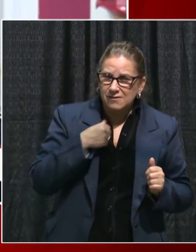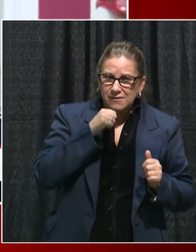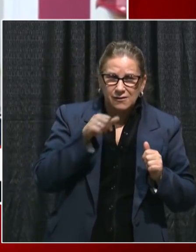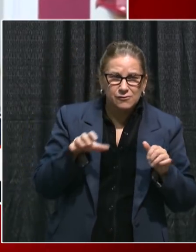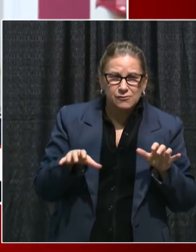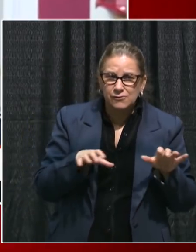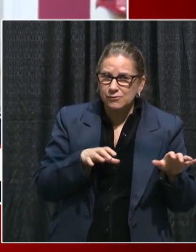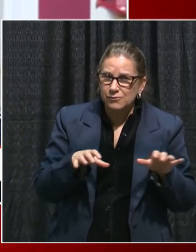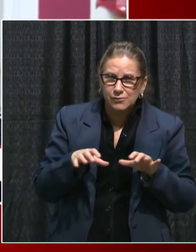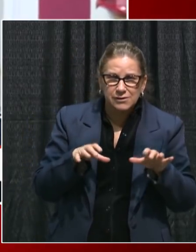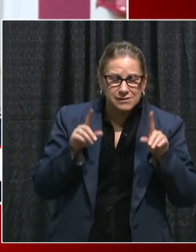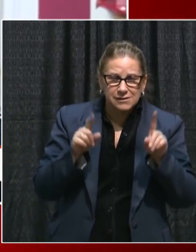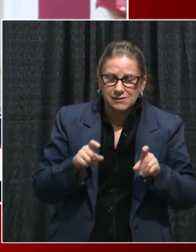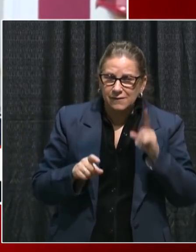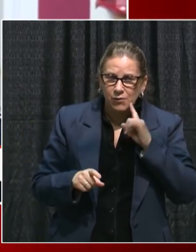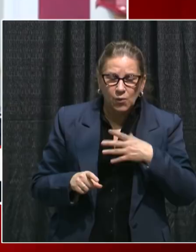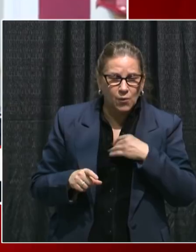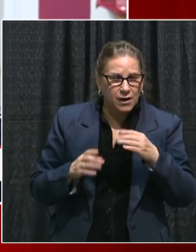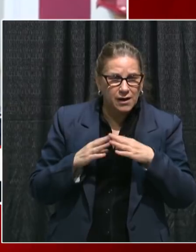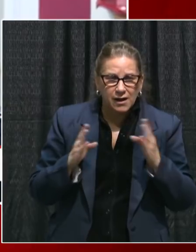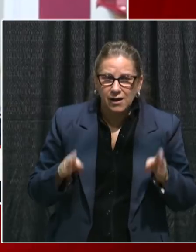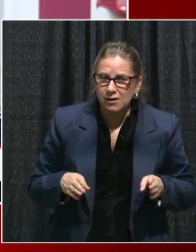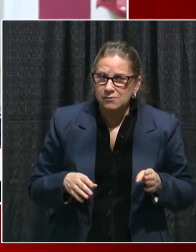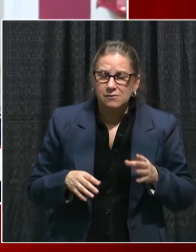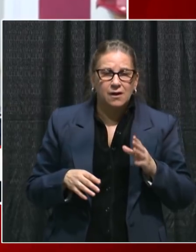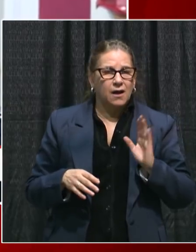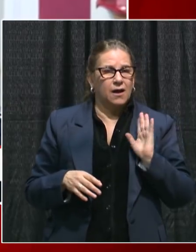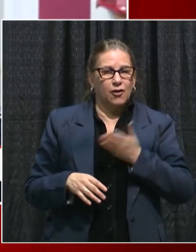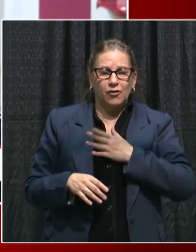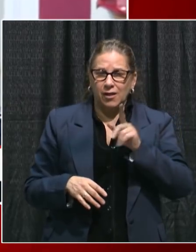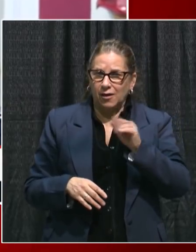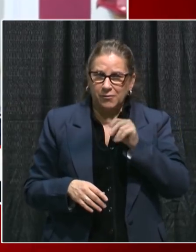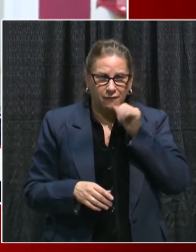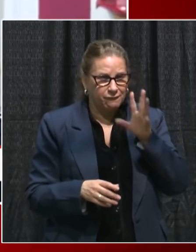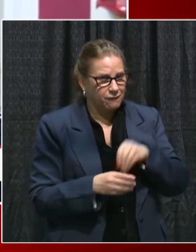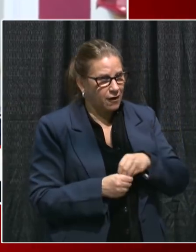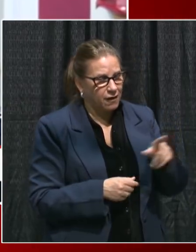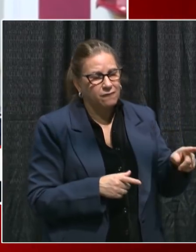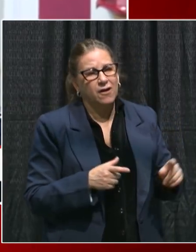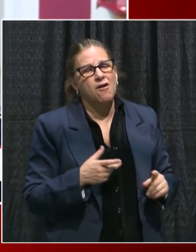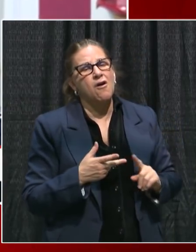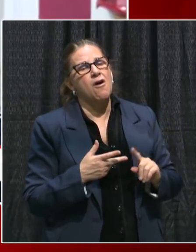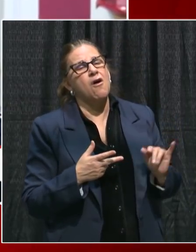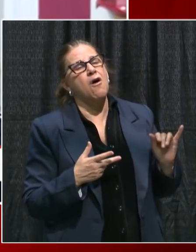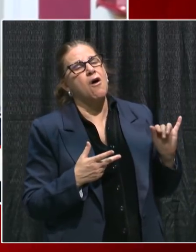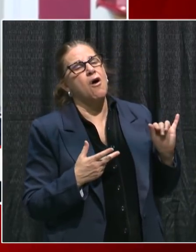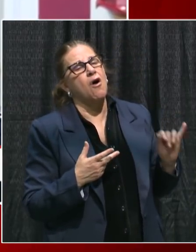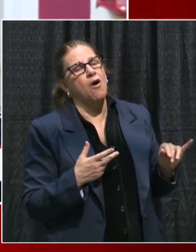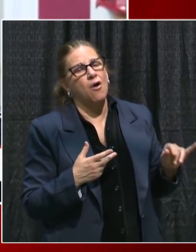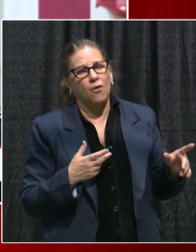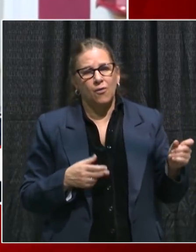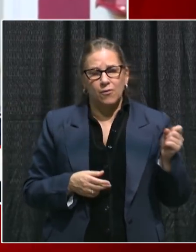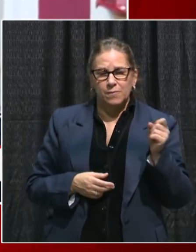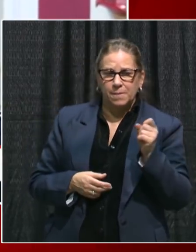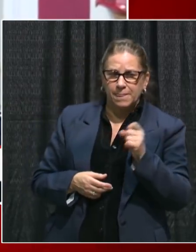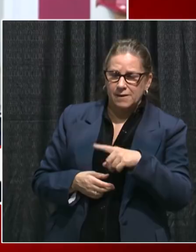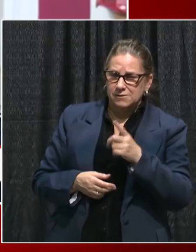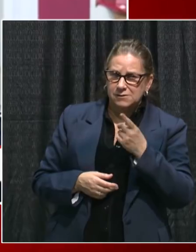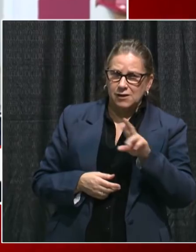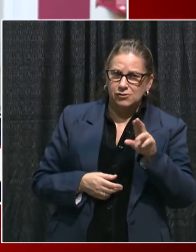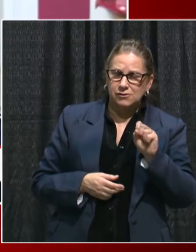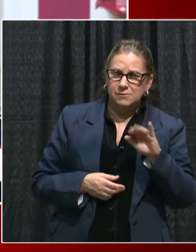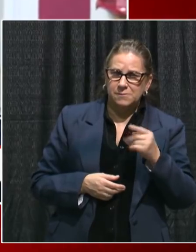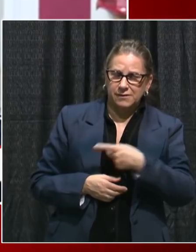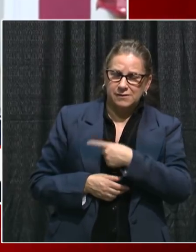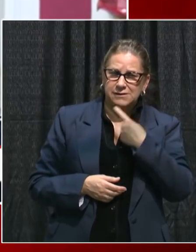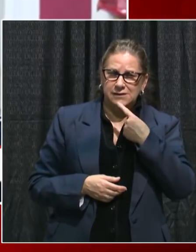health lab is not engaged. And then to clarify another answer from Dr. Smith, when he said this Saturday saw the most number of tests conducted, that